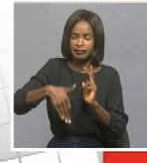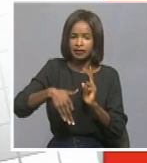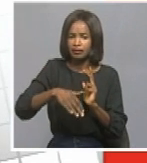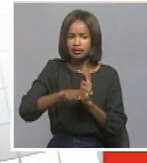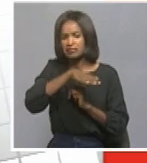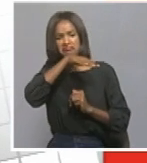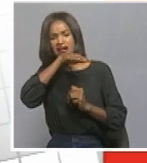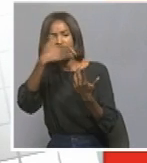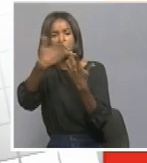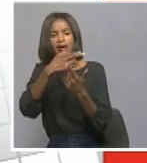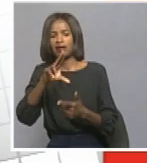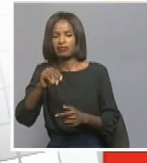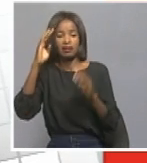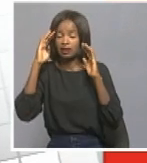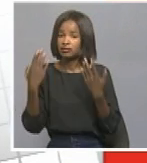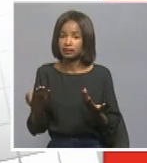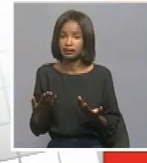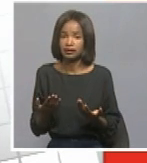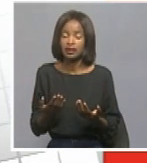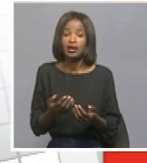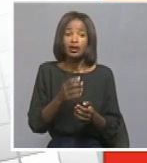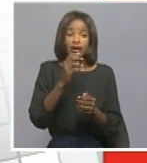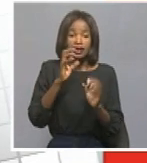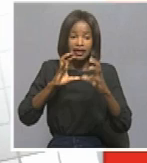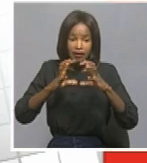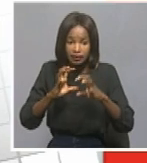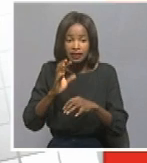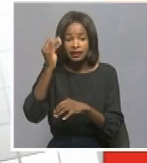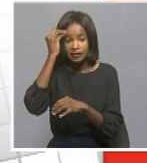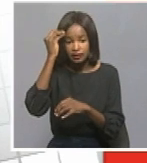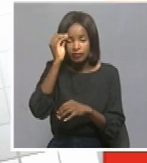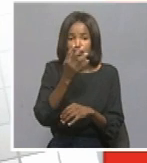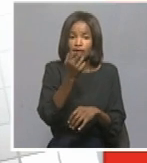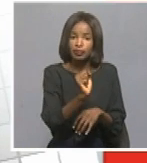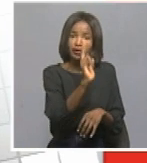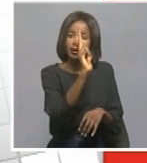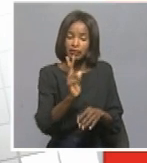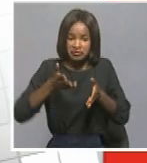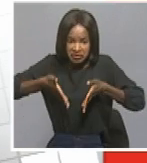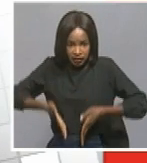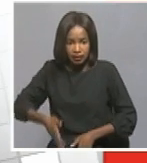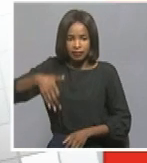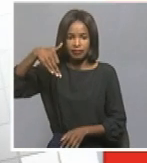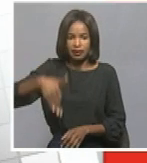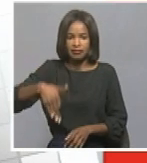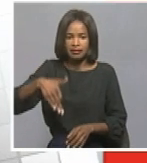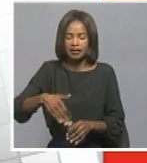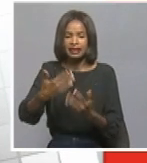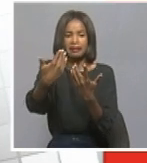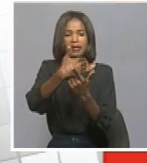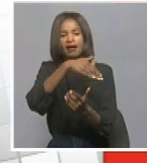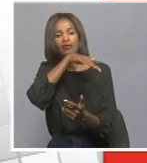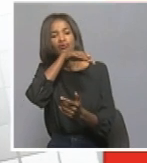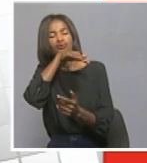into Namibia. Mm-hmm. I think if you are aware of instances of this nature, then we must